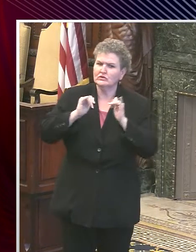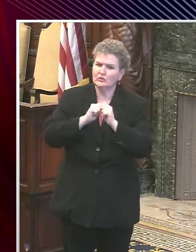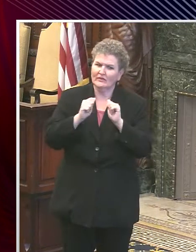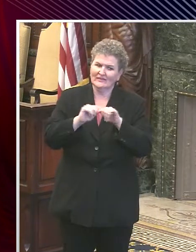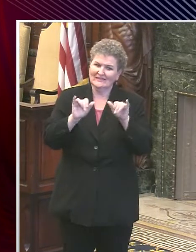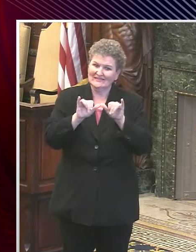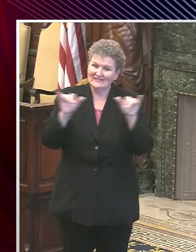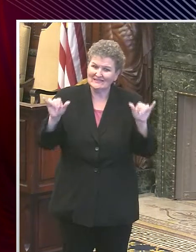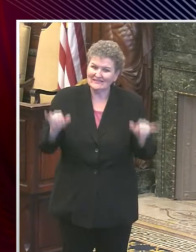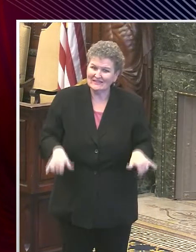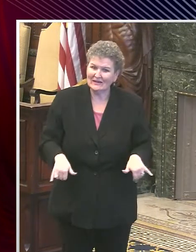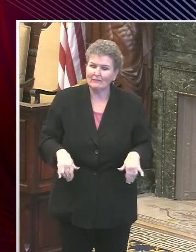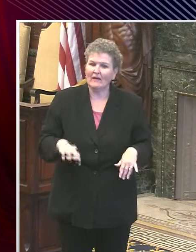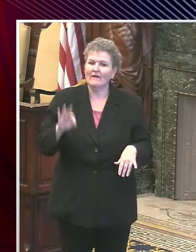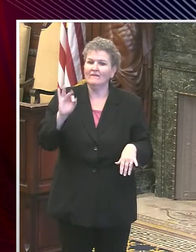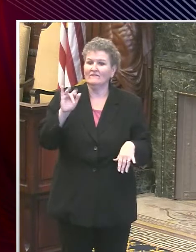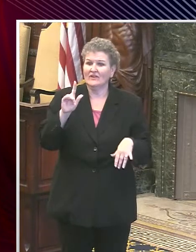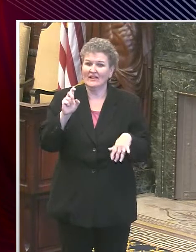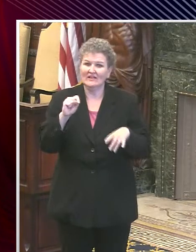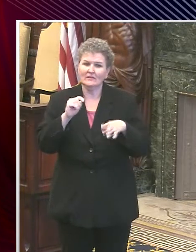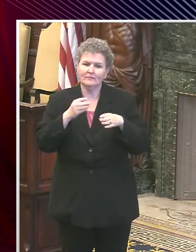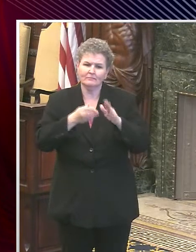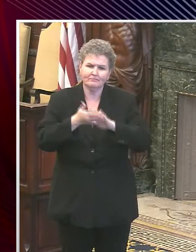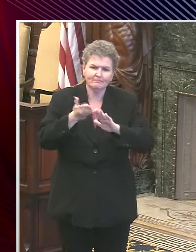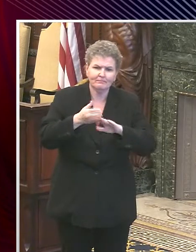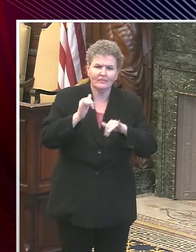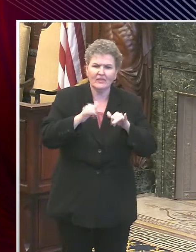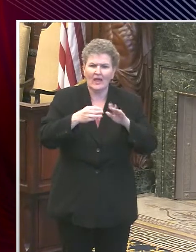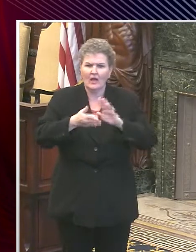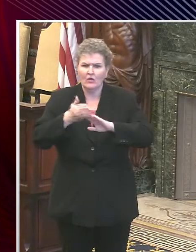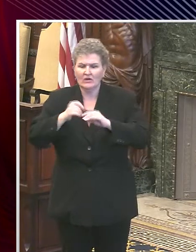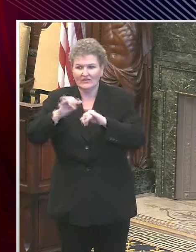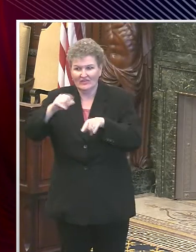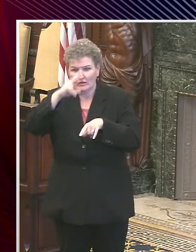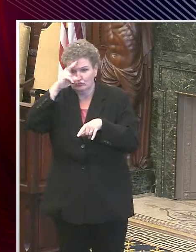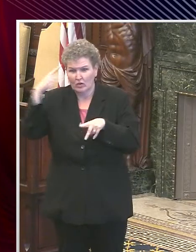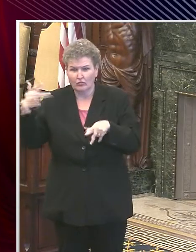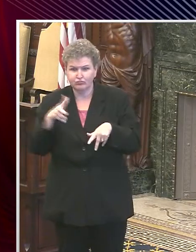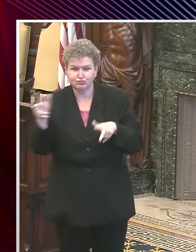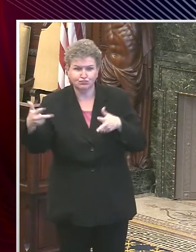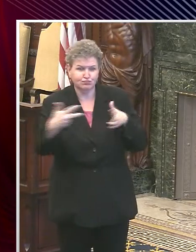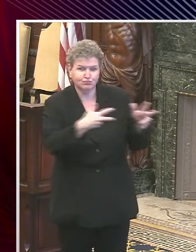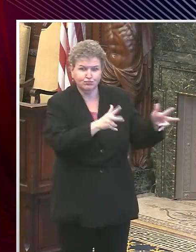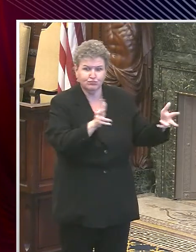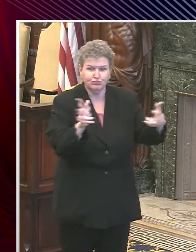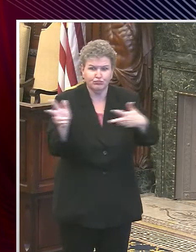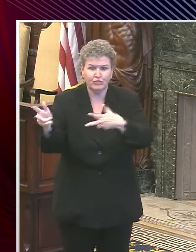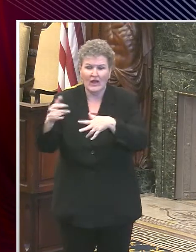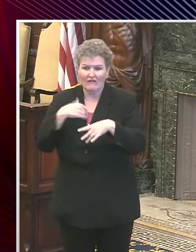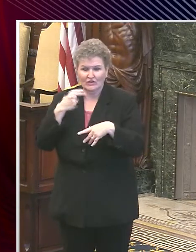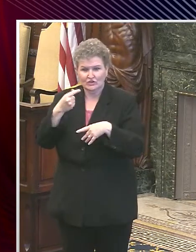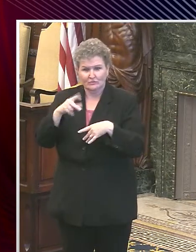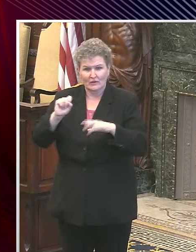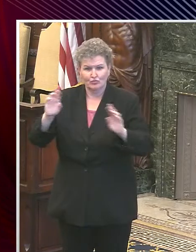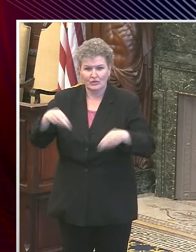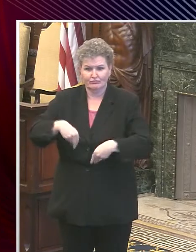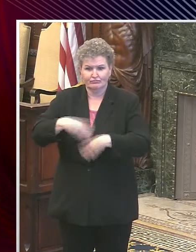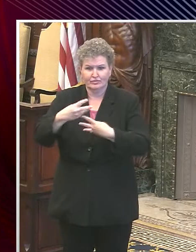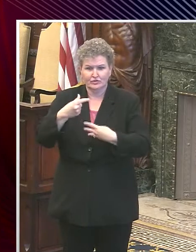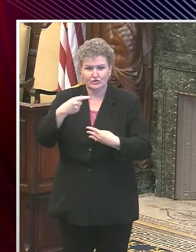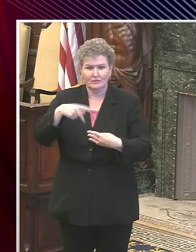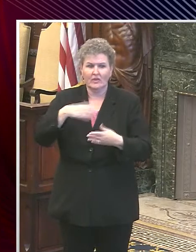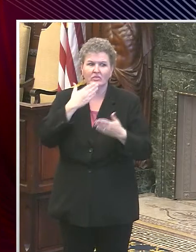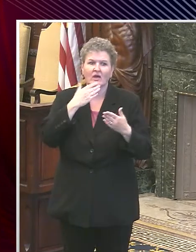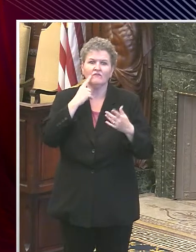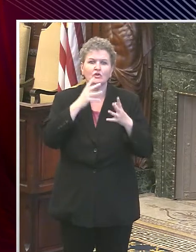management for putting GPS on our trucks so quickly, and to use this tool to help improve efficiency and service to the public. Thank you very much for your time this